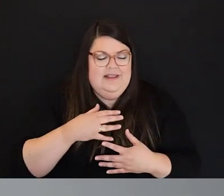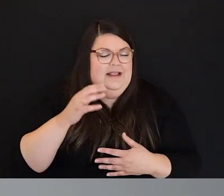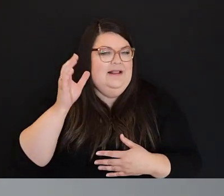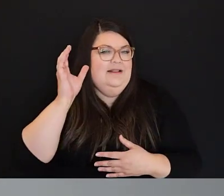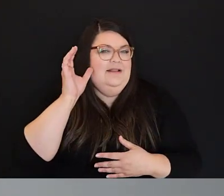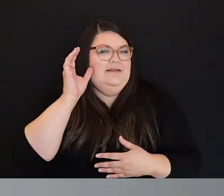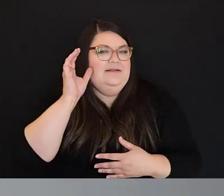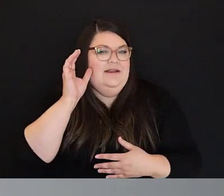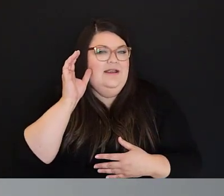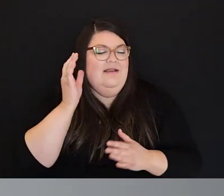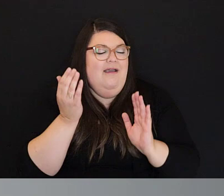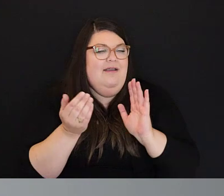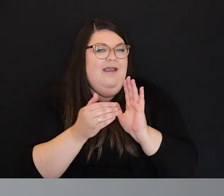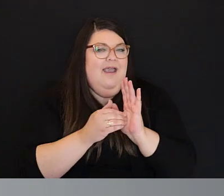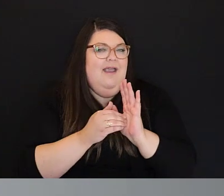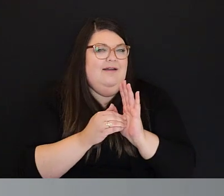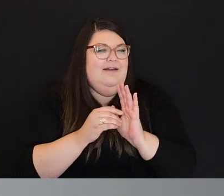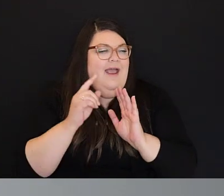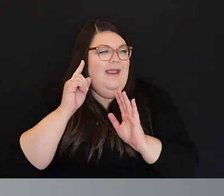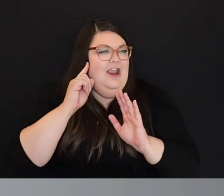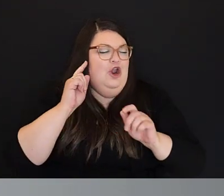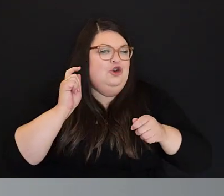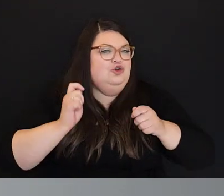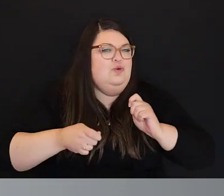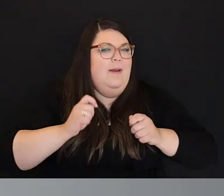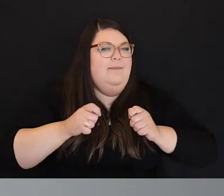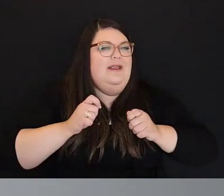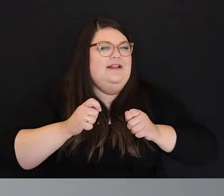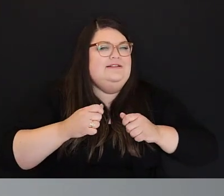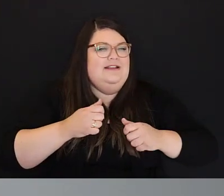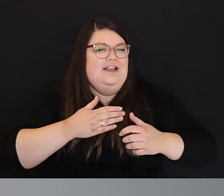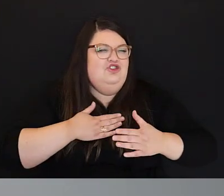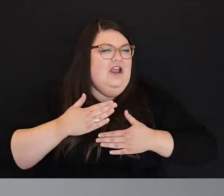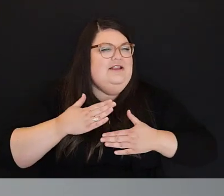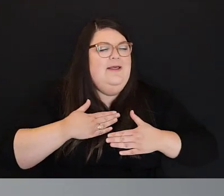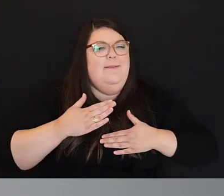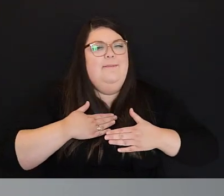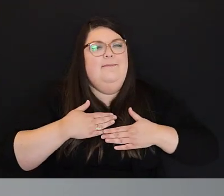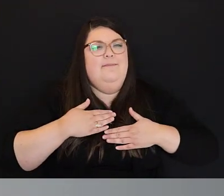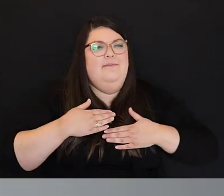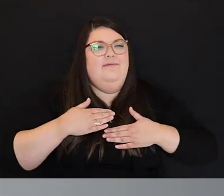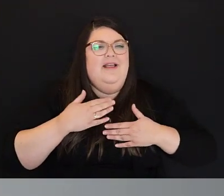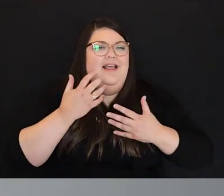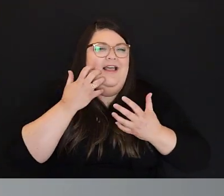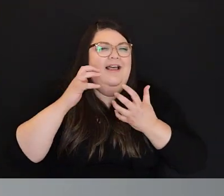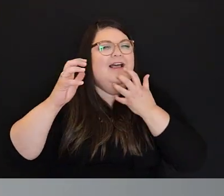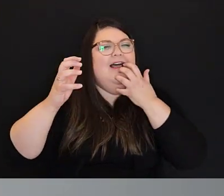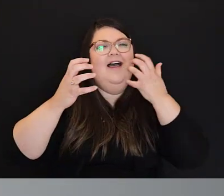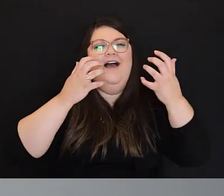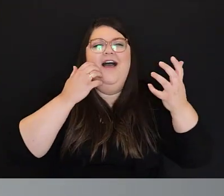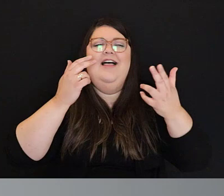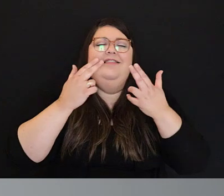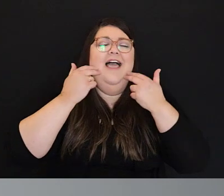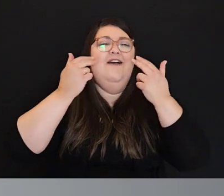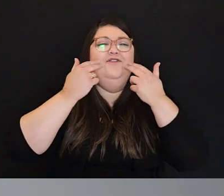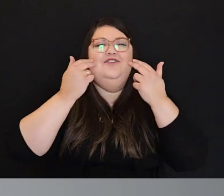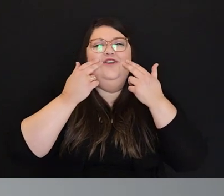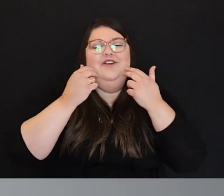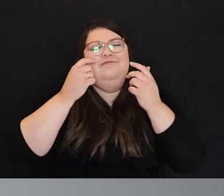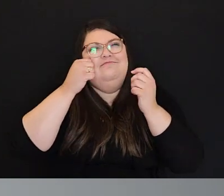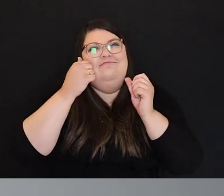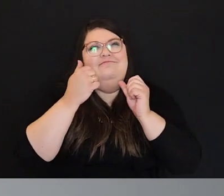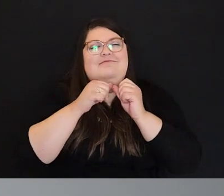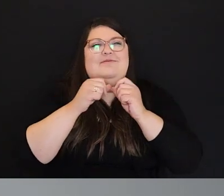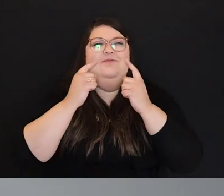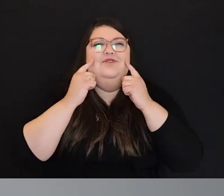Listening again, I hear drum beats and chest thumps, loud cackles of laughter that make your